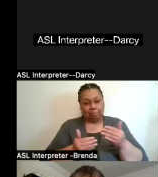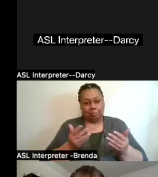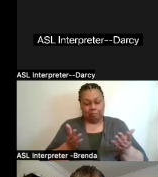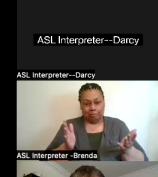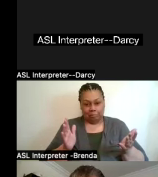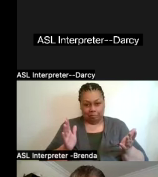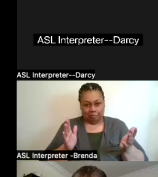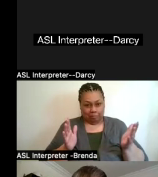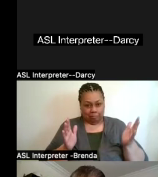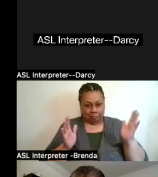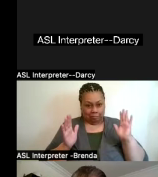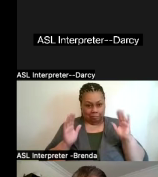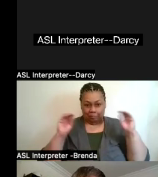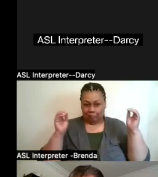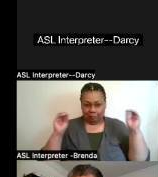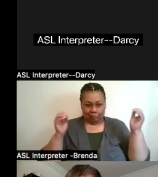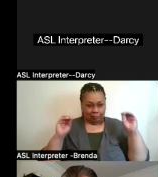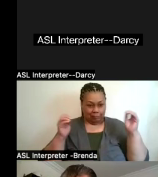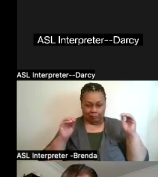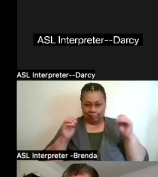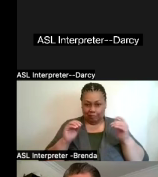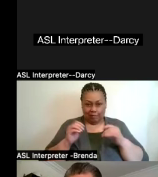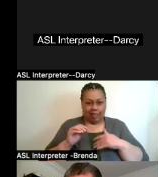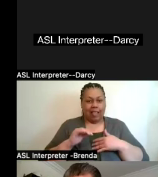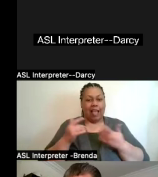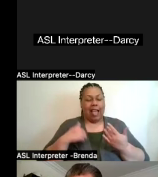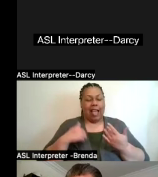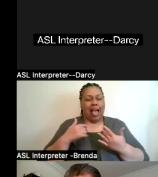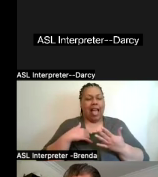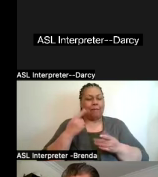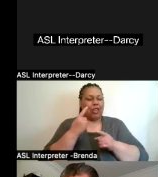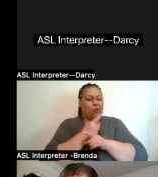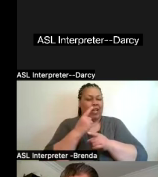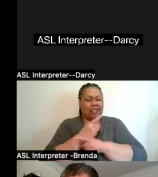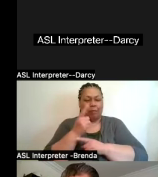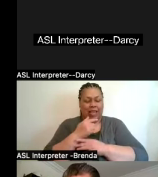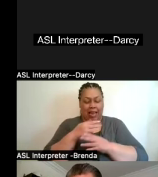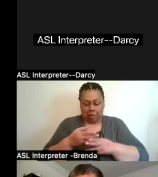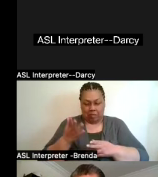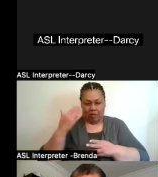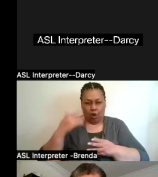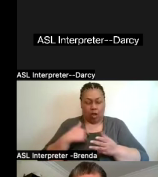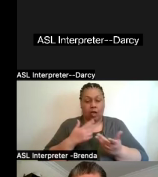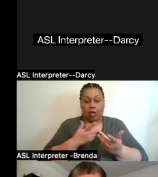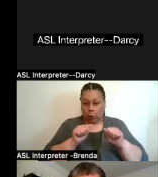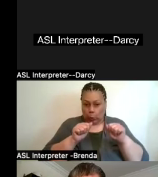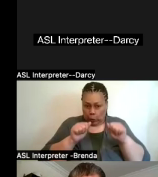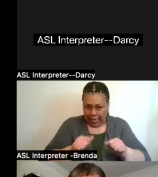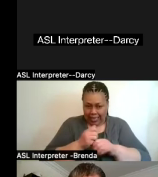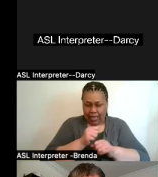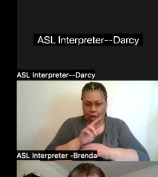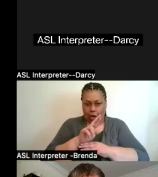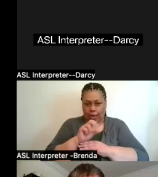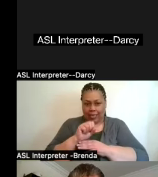In the interest of nobody stepping up right away, I will correct something that I said earlier. So you can get the RSS